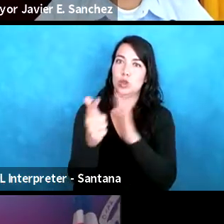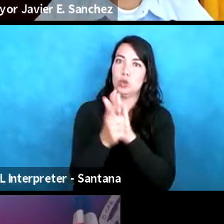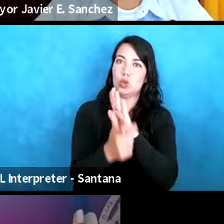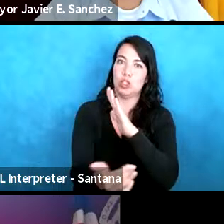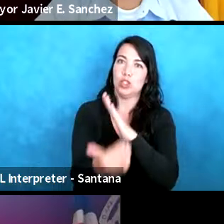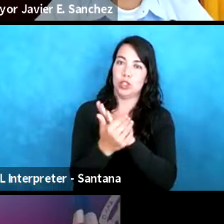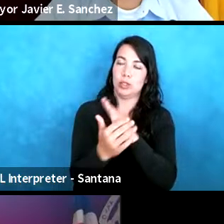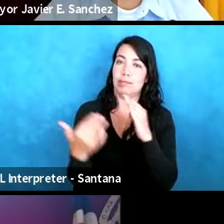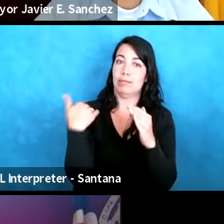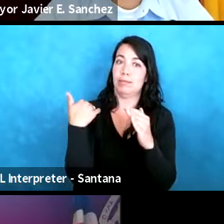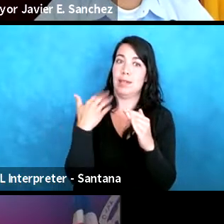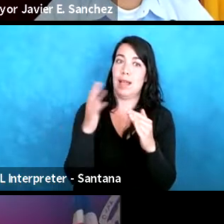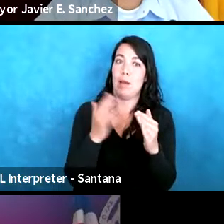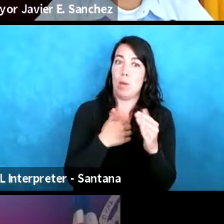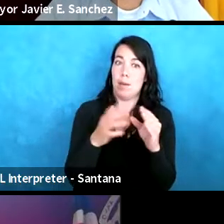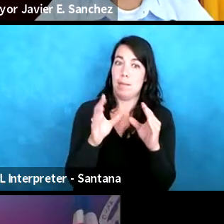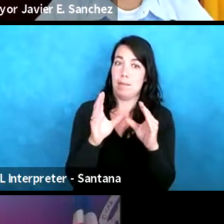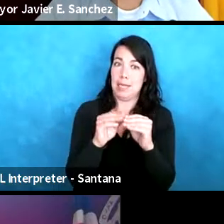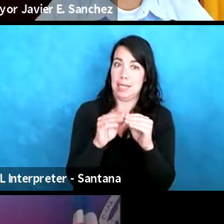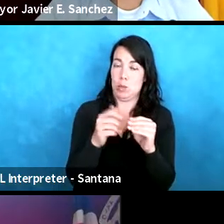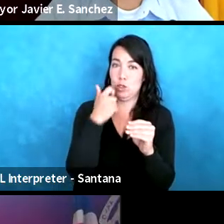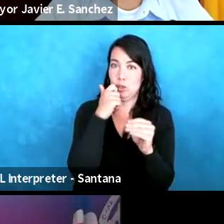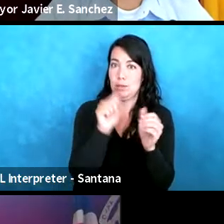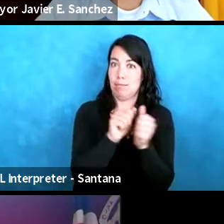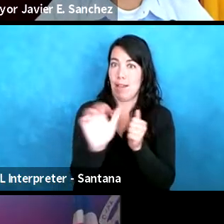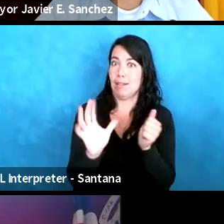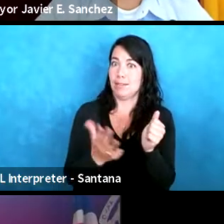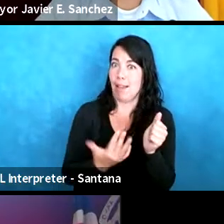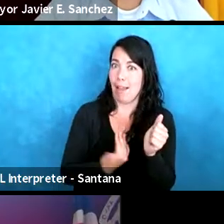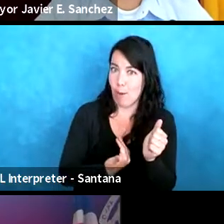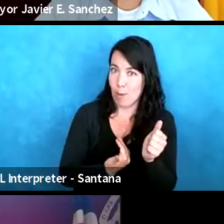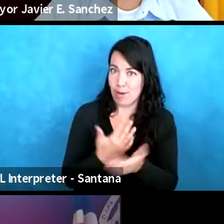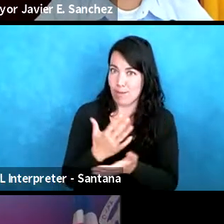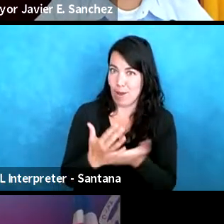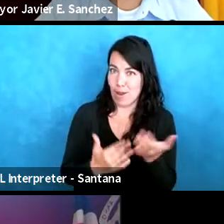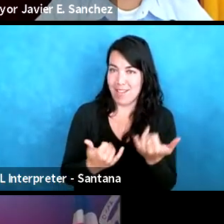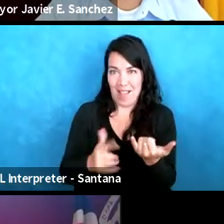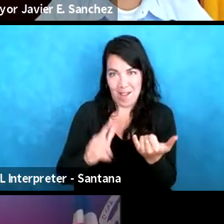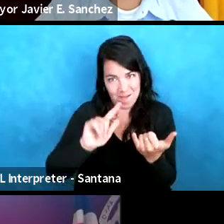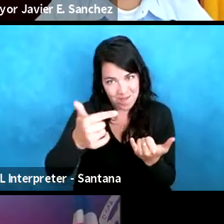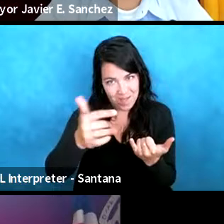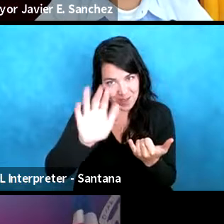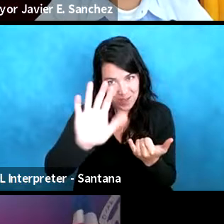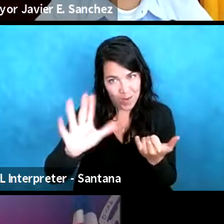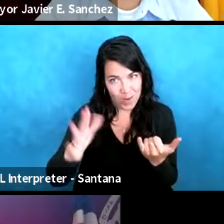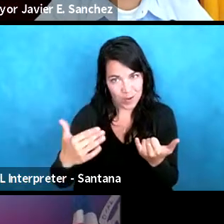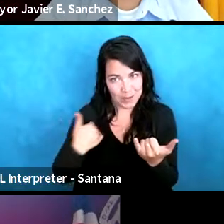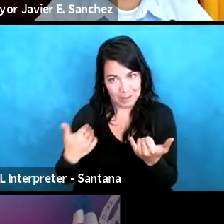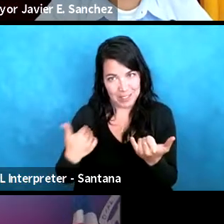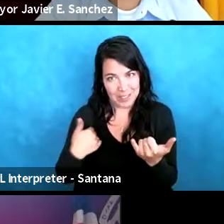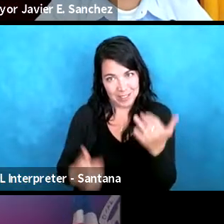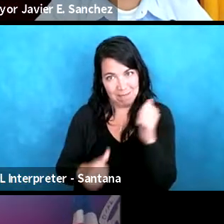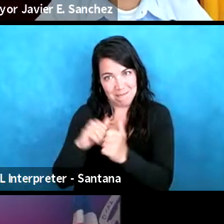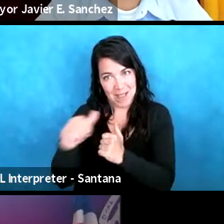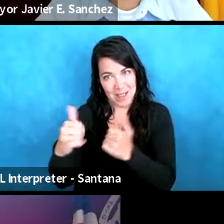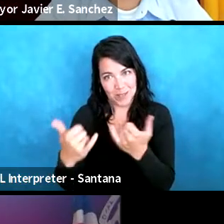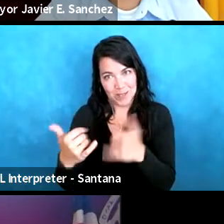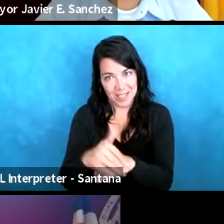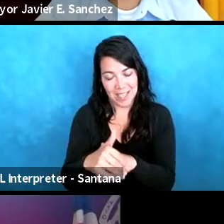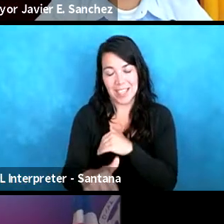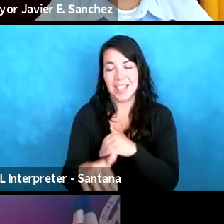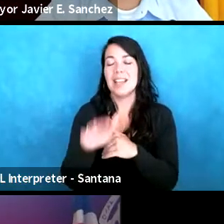actually passed our portion of the resolution. So now it's your turn. But I just wanted to let you know, I was